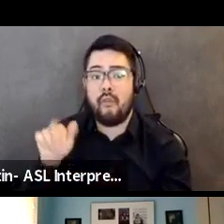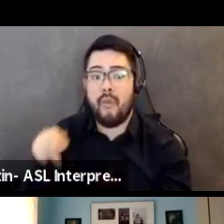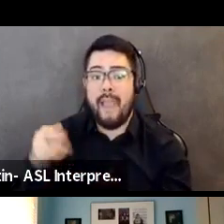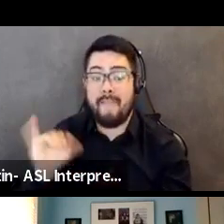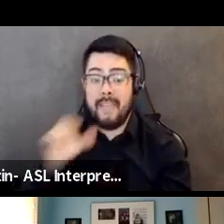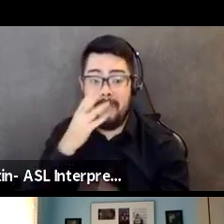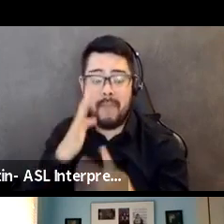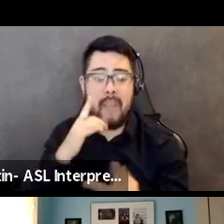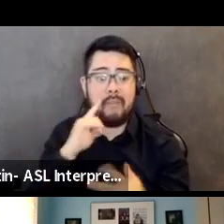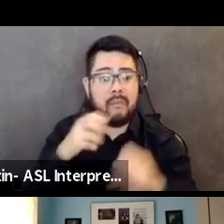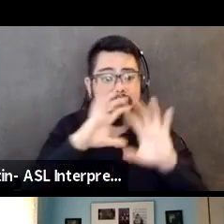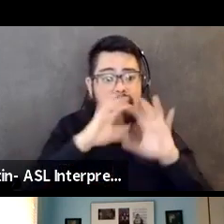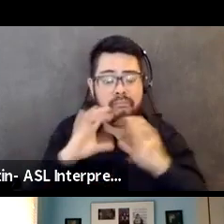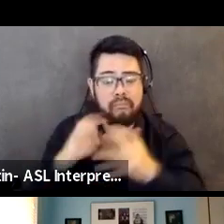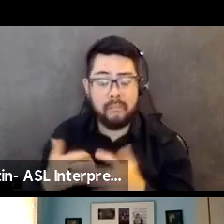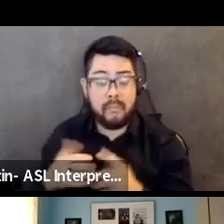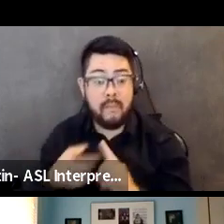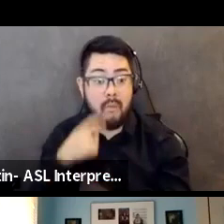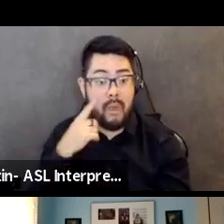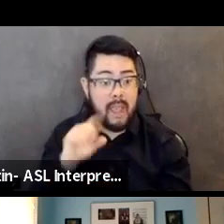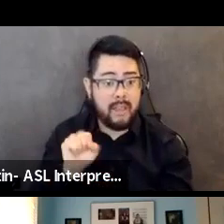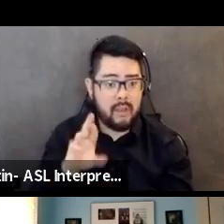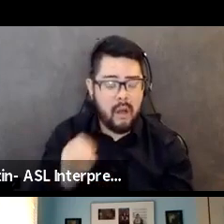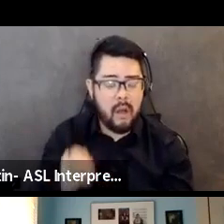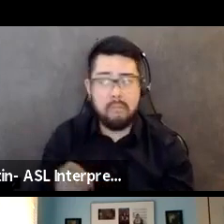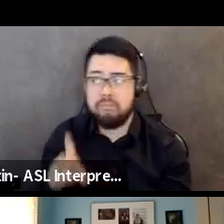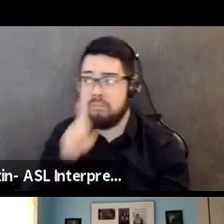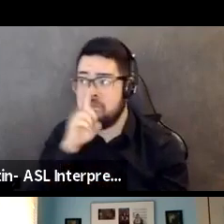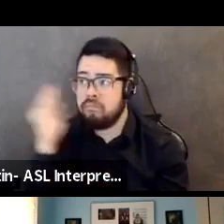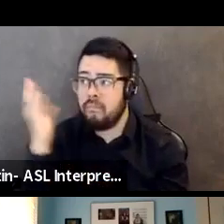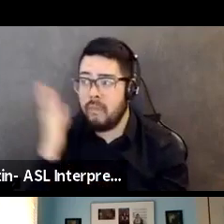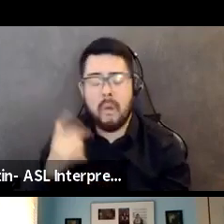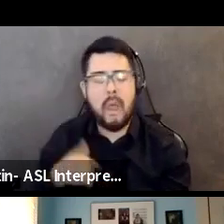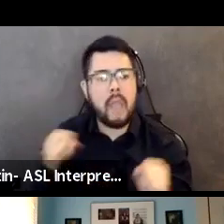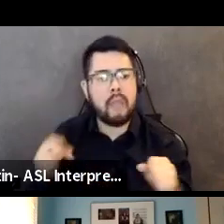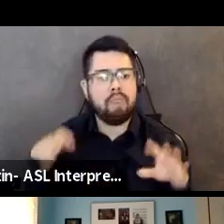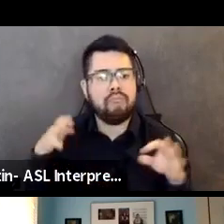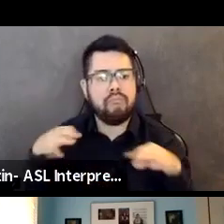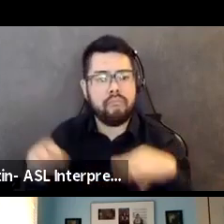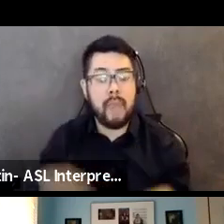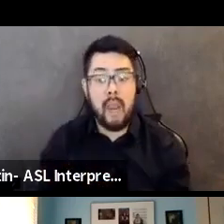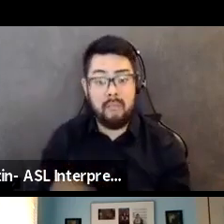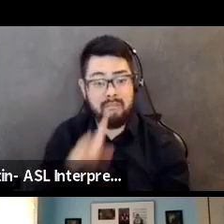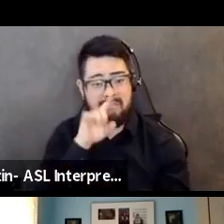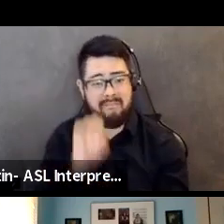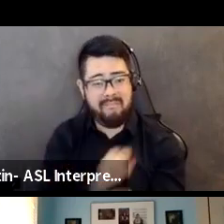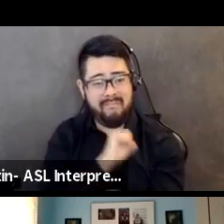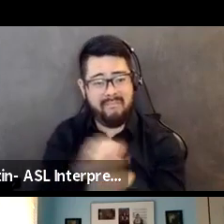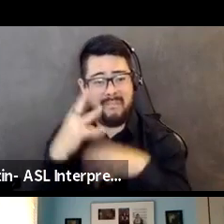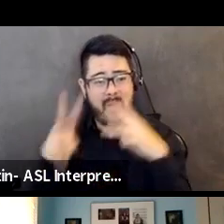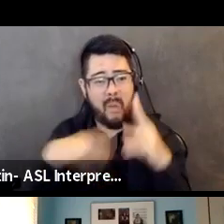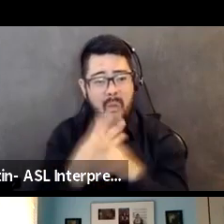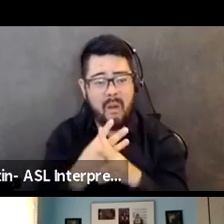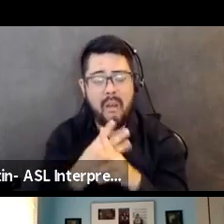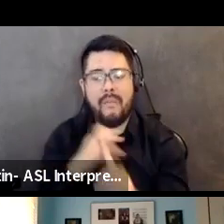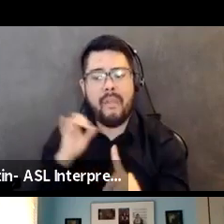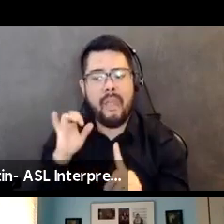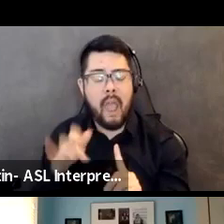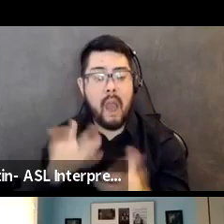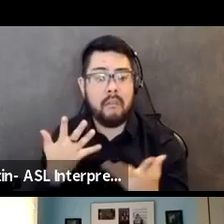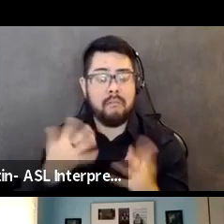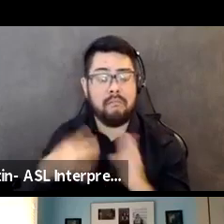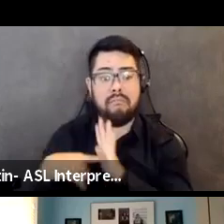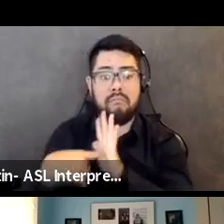not get that so i don't i can talk about the reality that this is clearly creating an